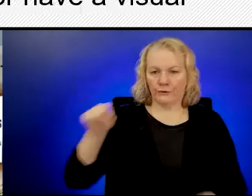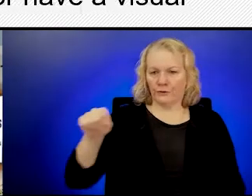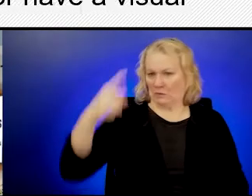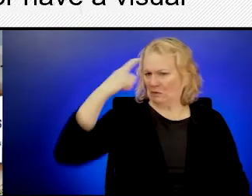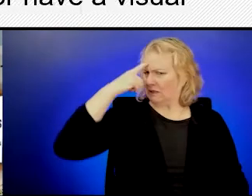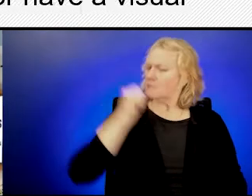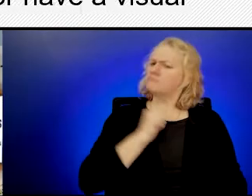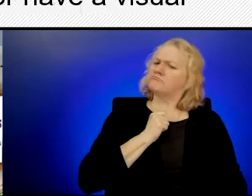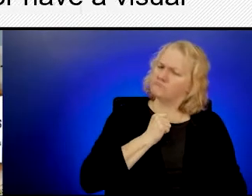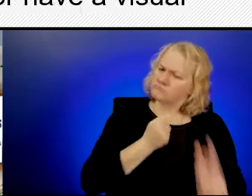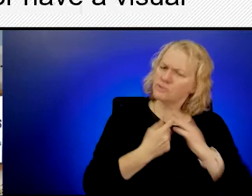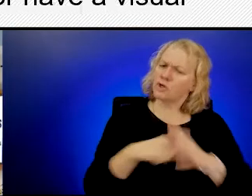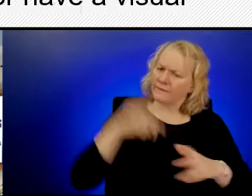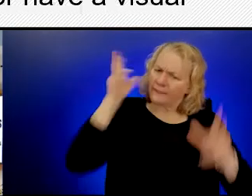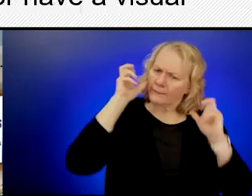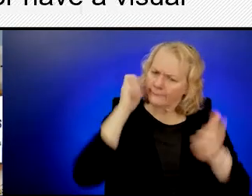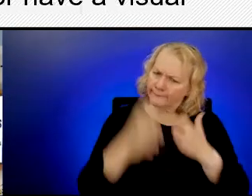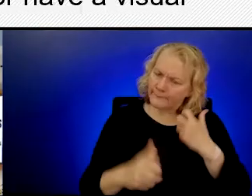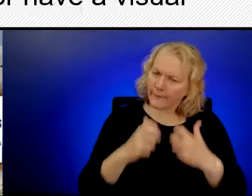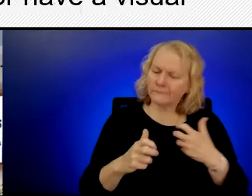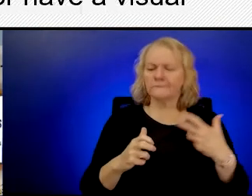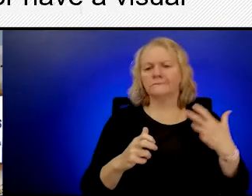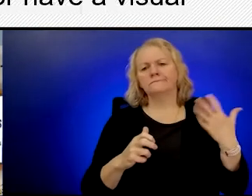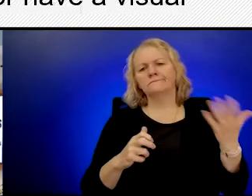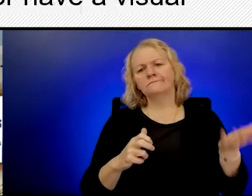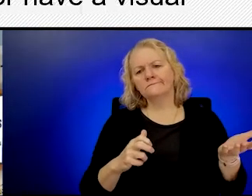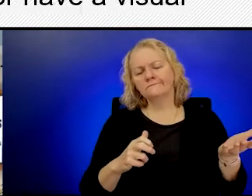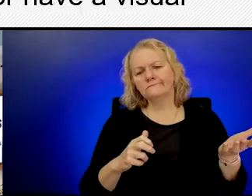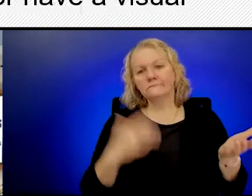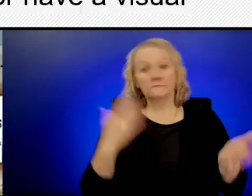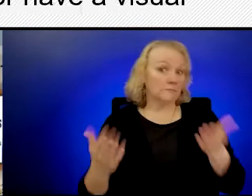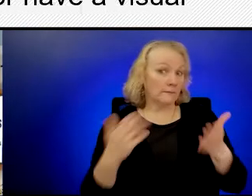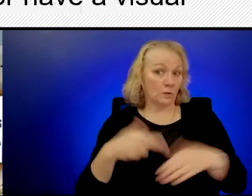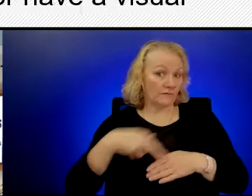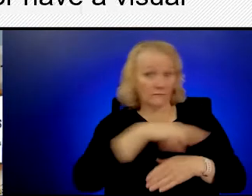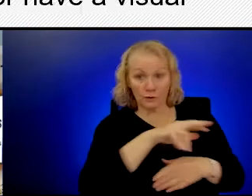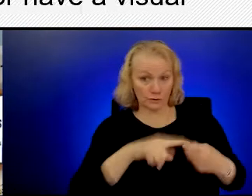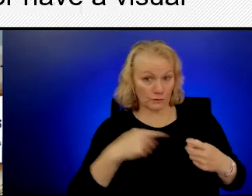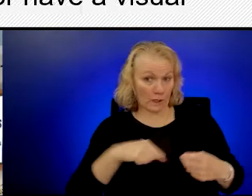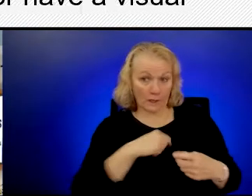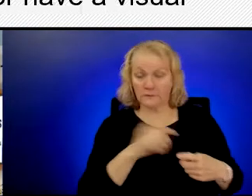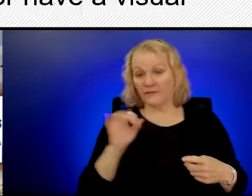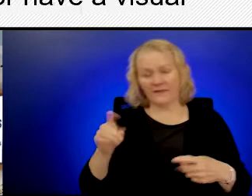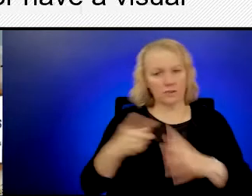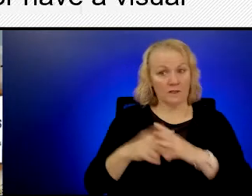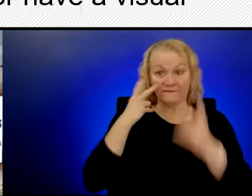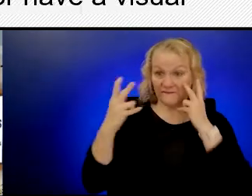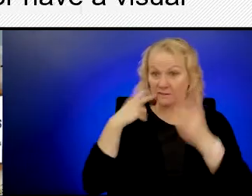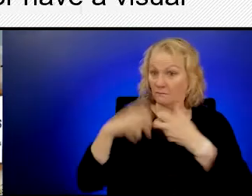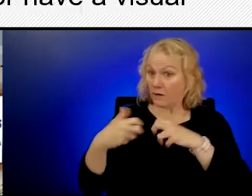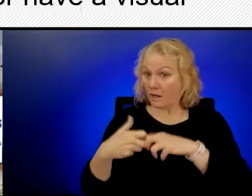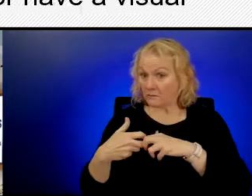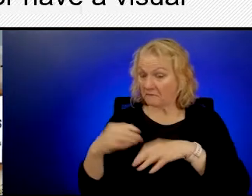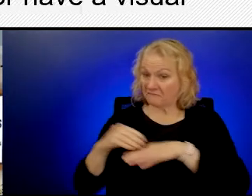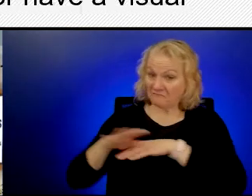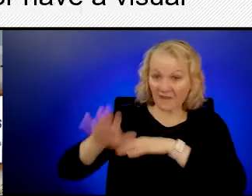starting to have hearing problems and you might refer them to us, or if they're starting to have vision problems that's affecting